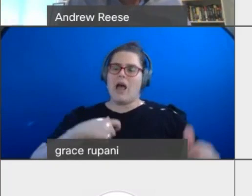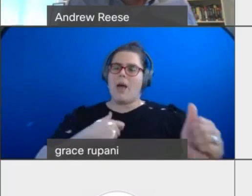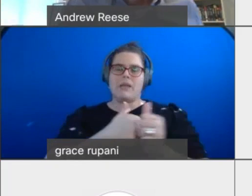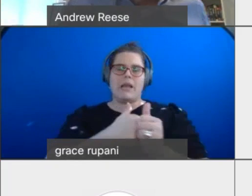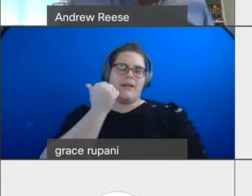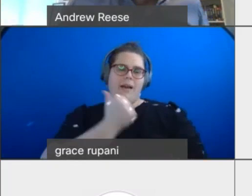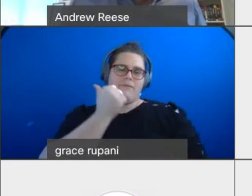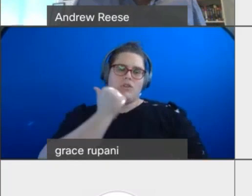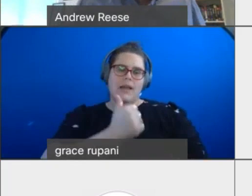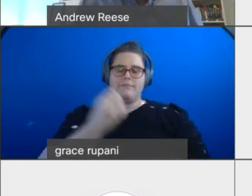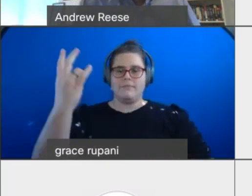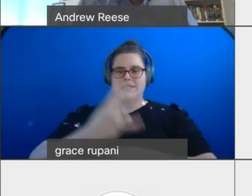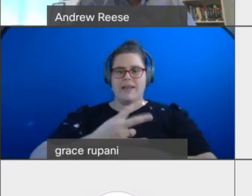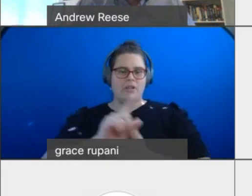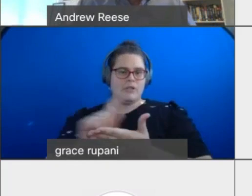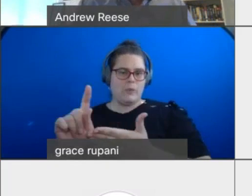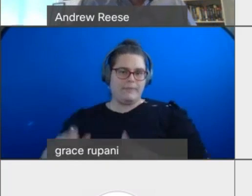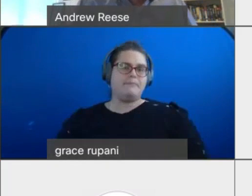a week.